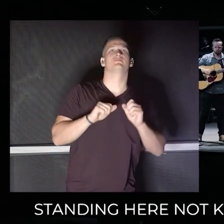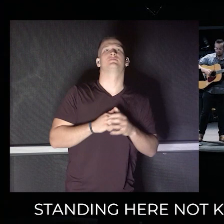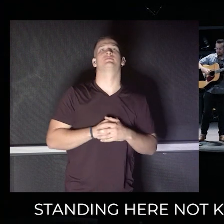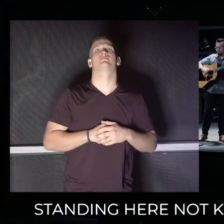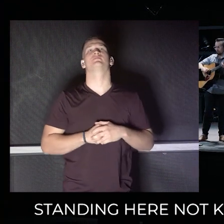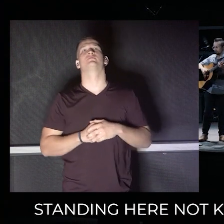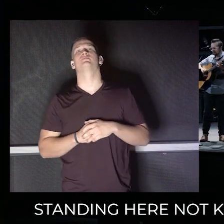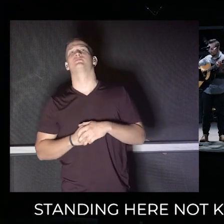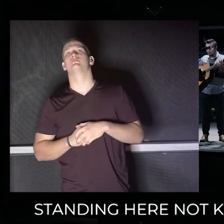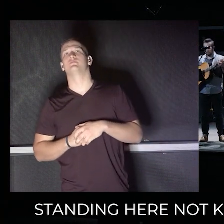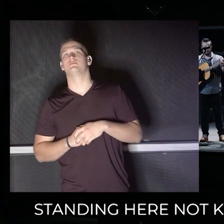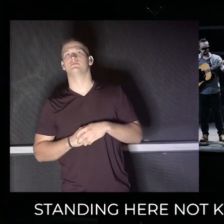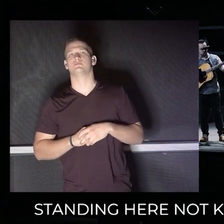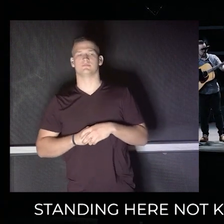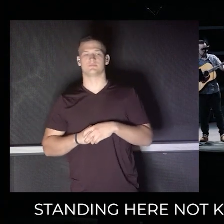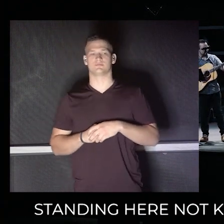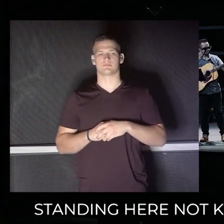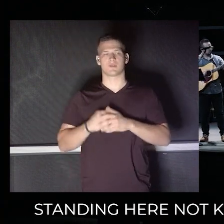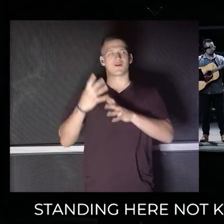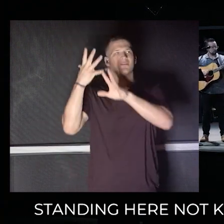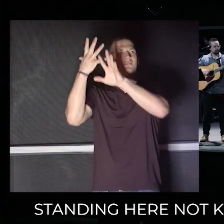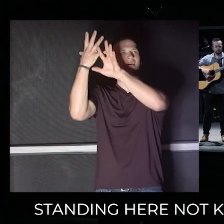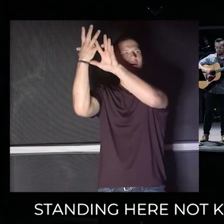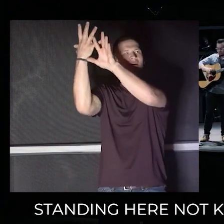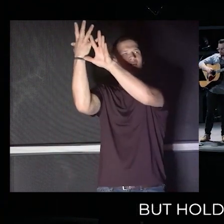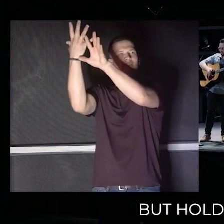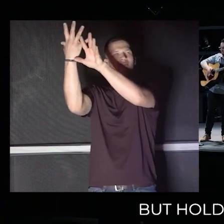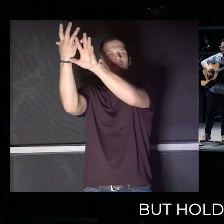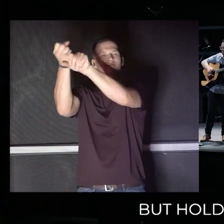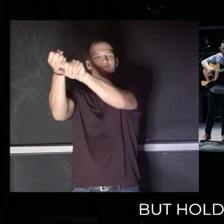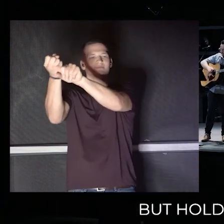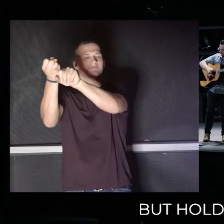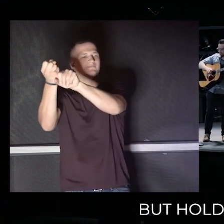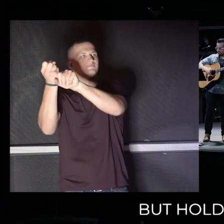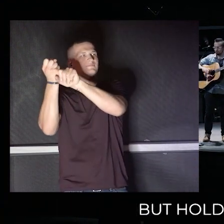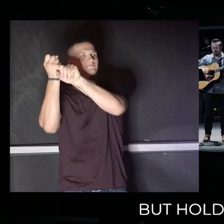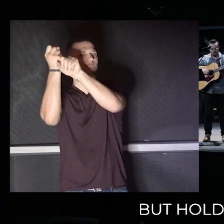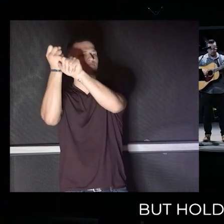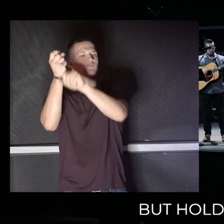not knowing how we'll get through this test,